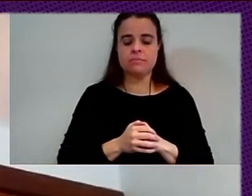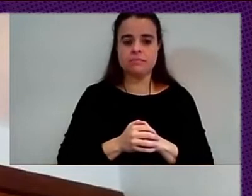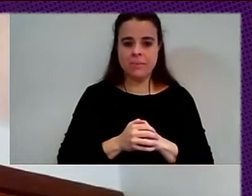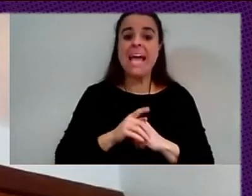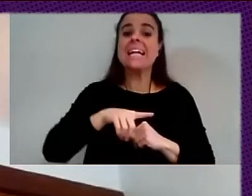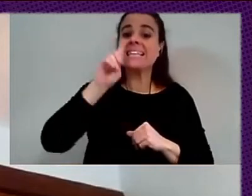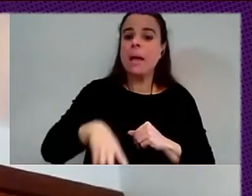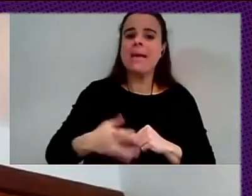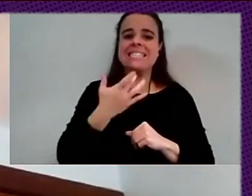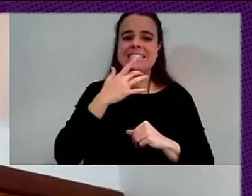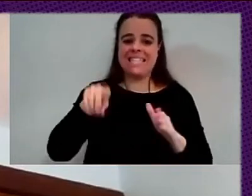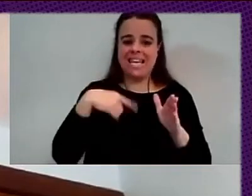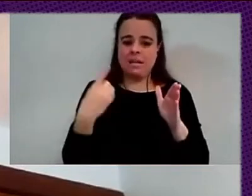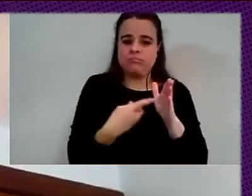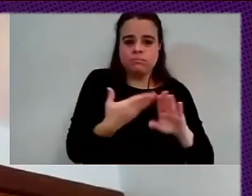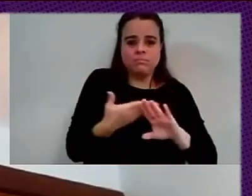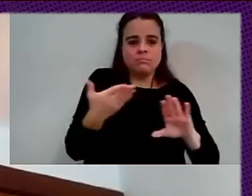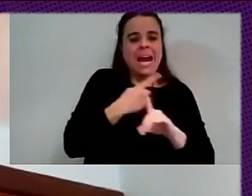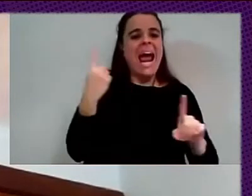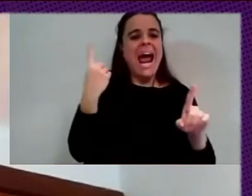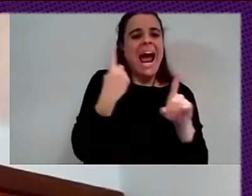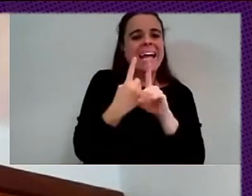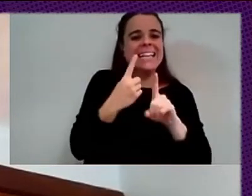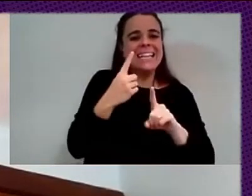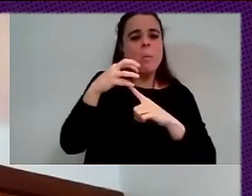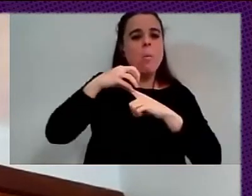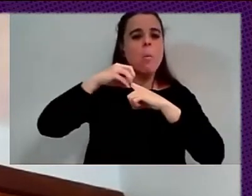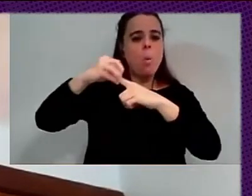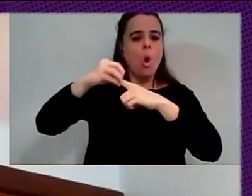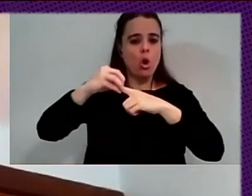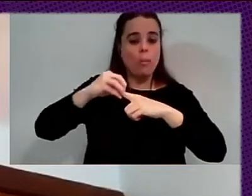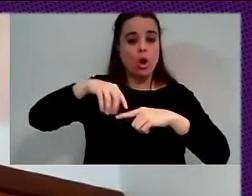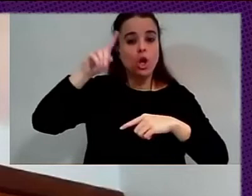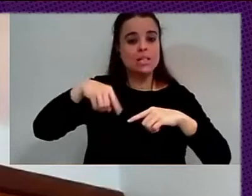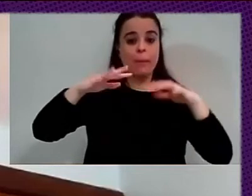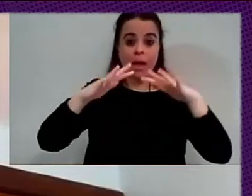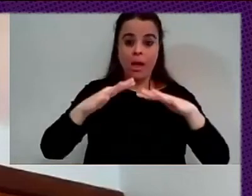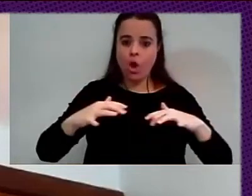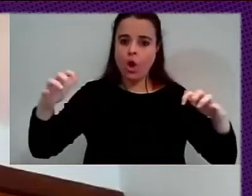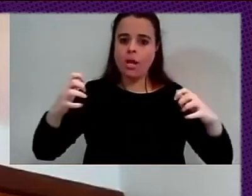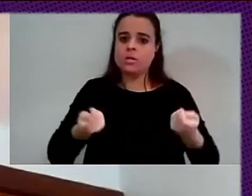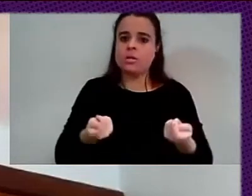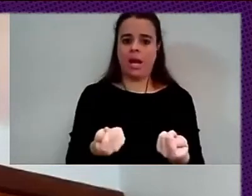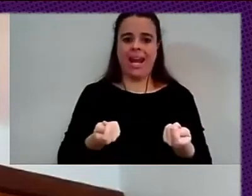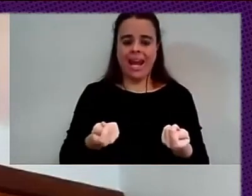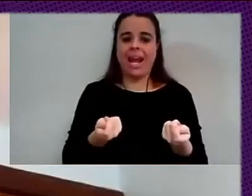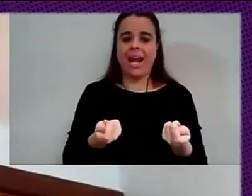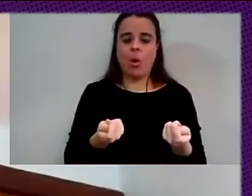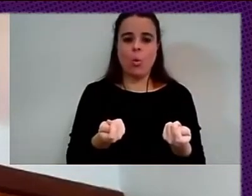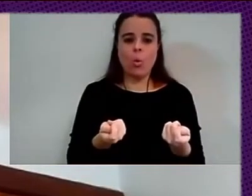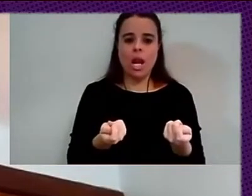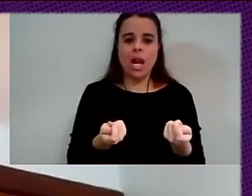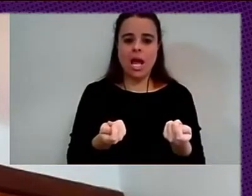tech. It's the same kind of thing. When they're talking about the harms of big tech, they're talking about harms for Americans.